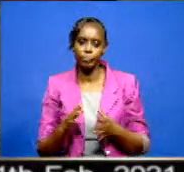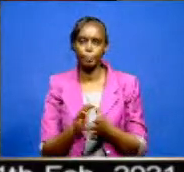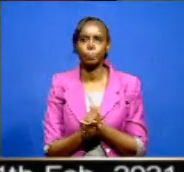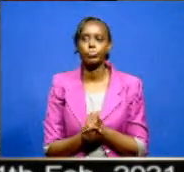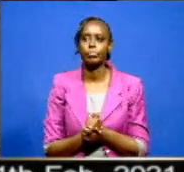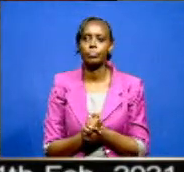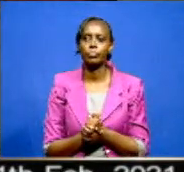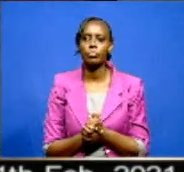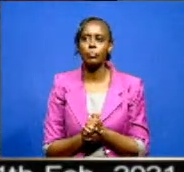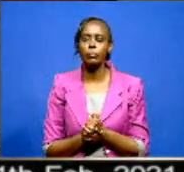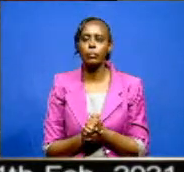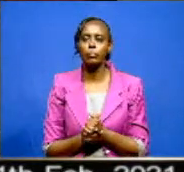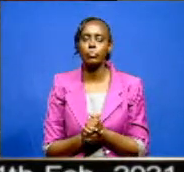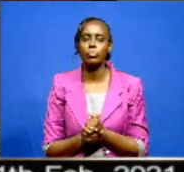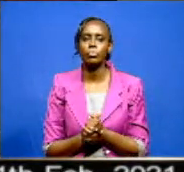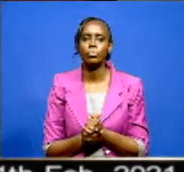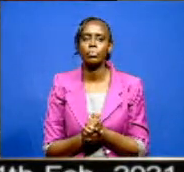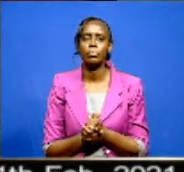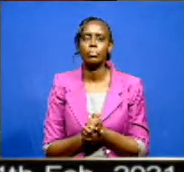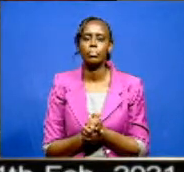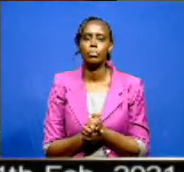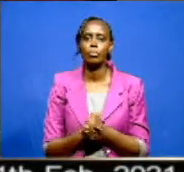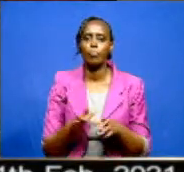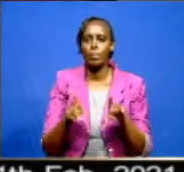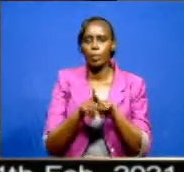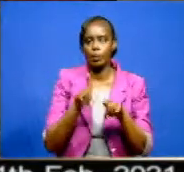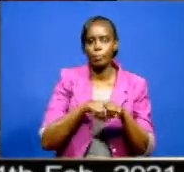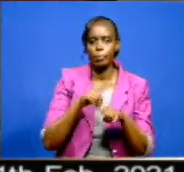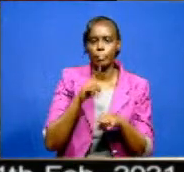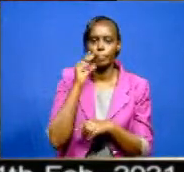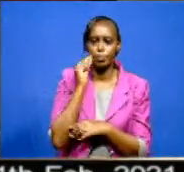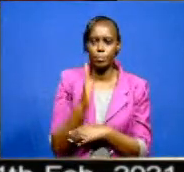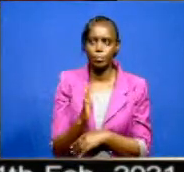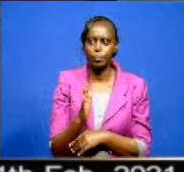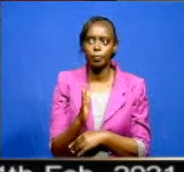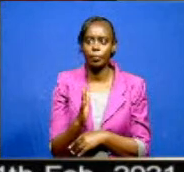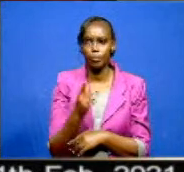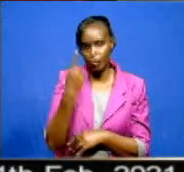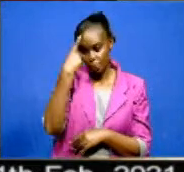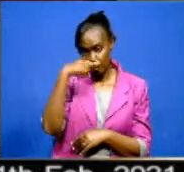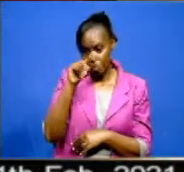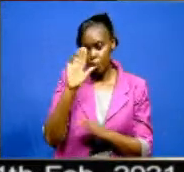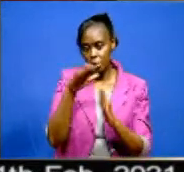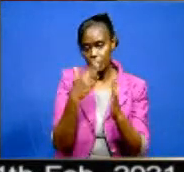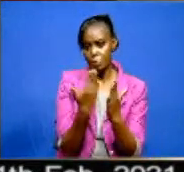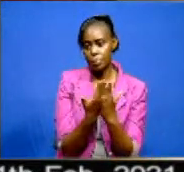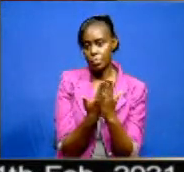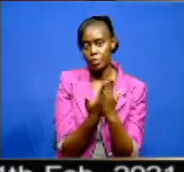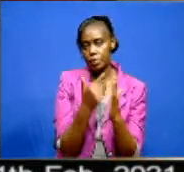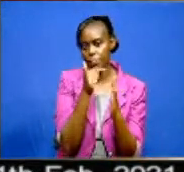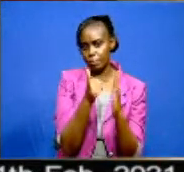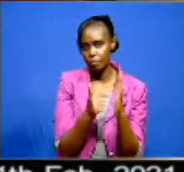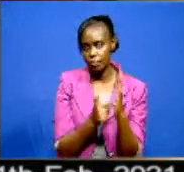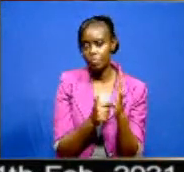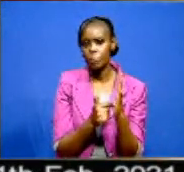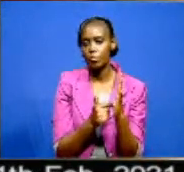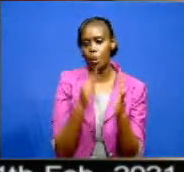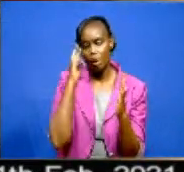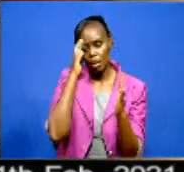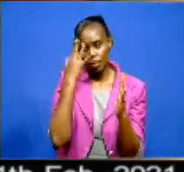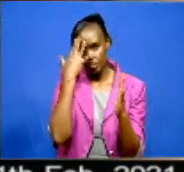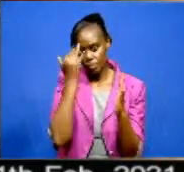Madam Speaker. Madam Speaker, the policy also proposes means and reasons